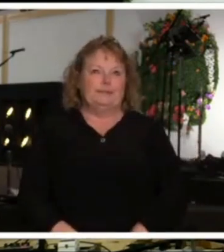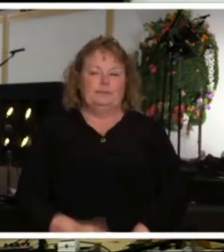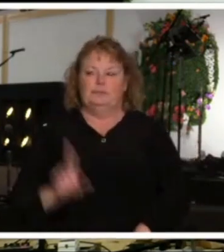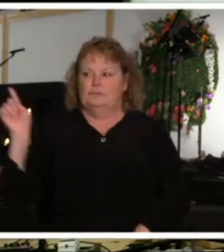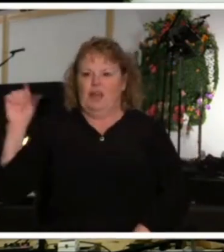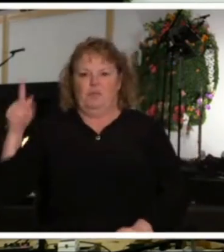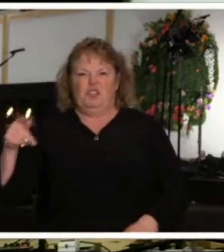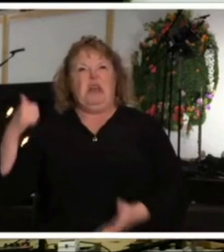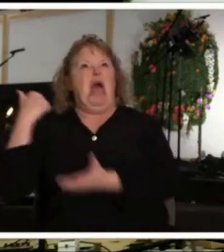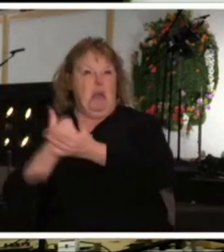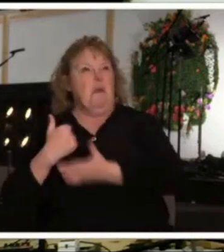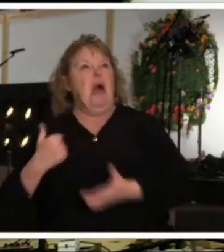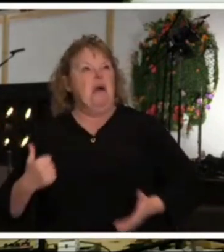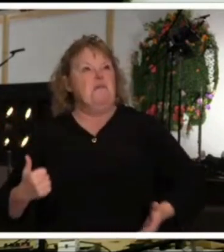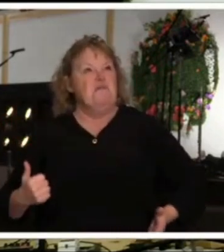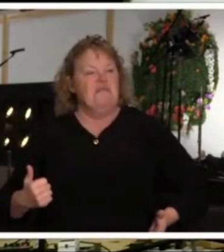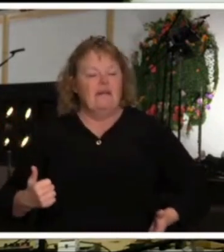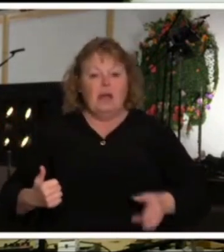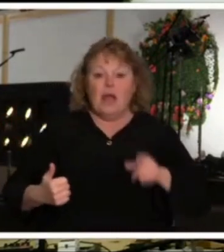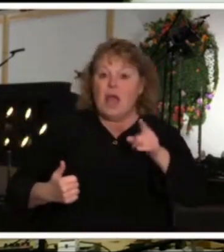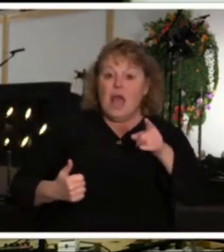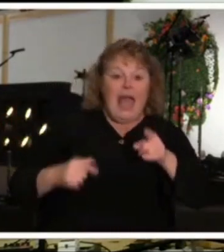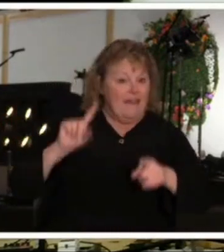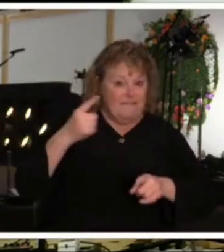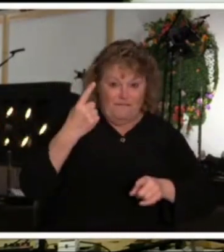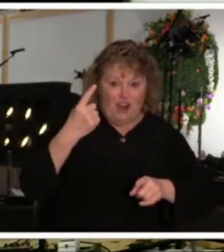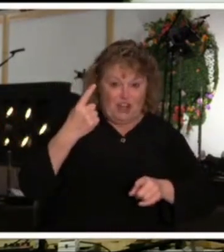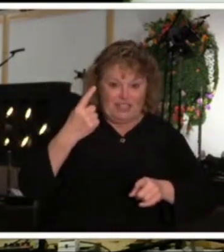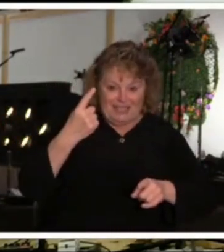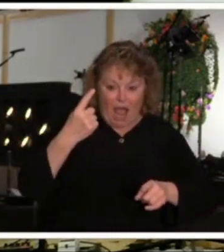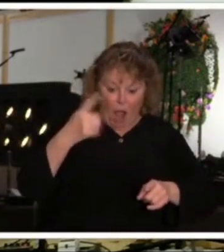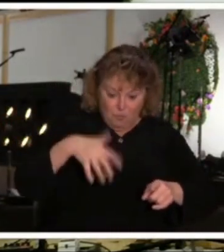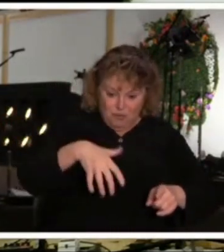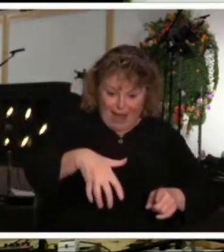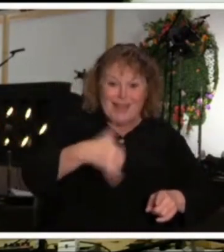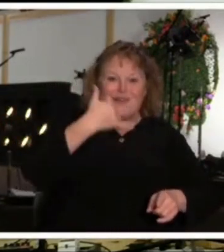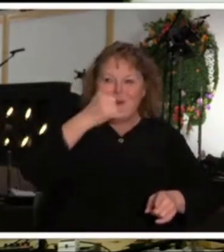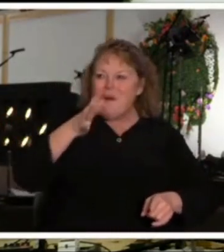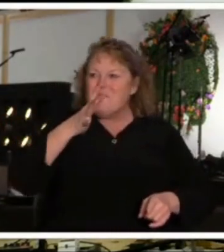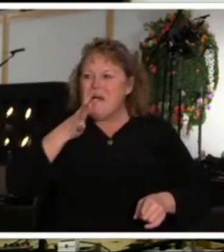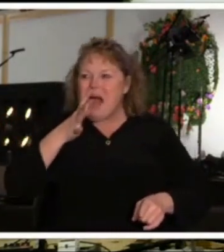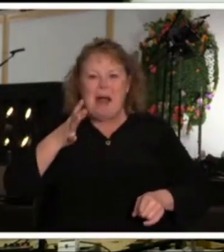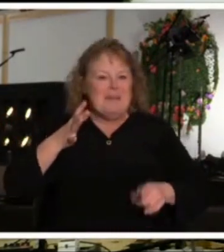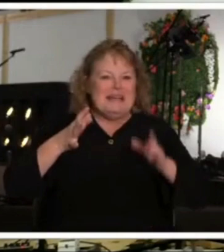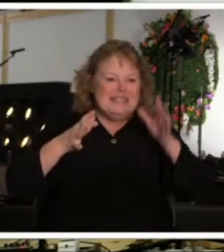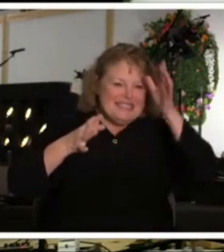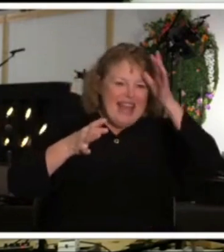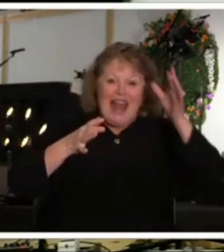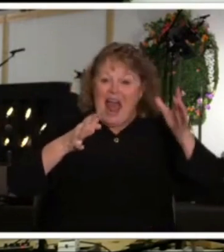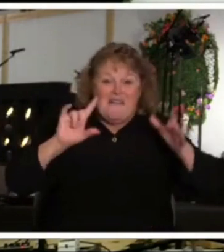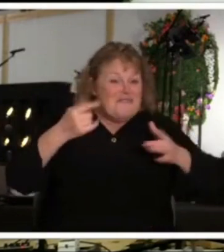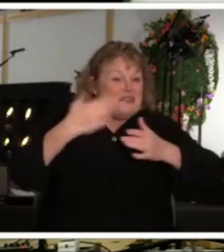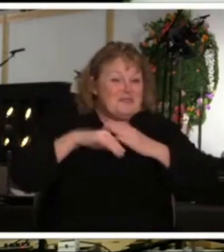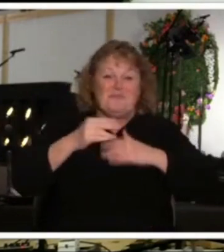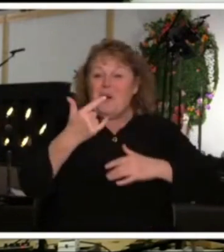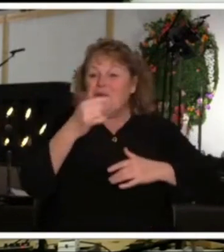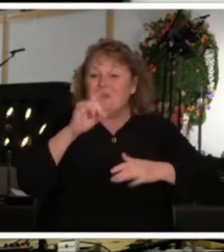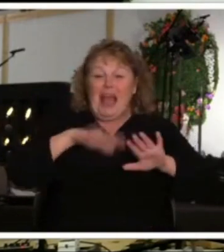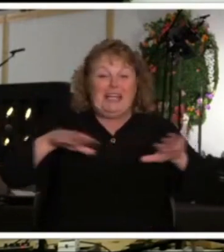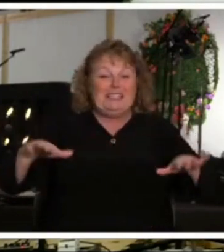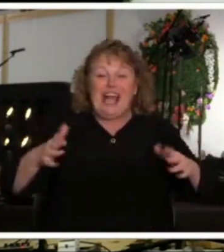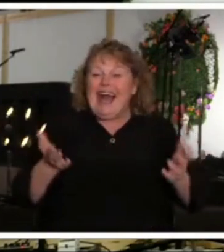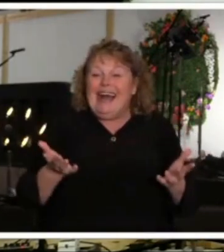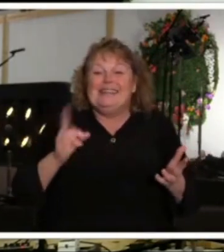Nobody, when you first get pregnant and you call your mom and your grandparents, like, who's that? The firstborn grandchild.